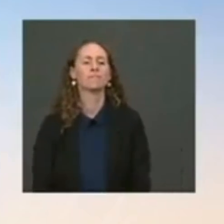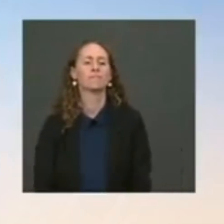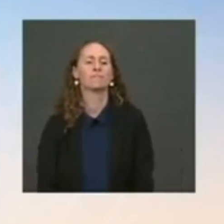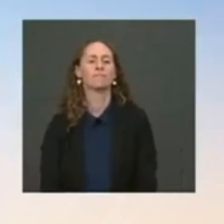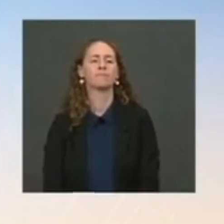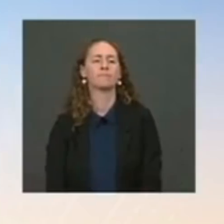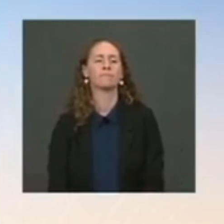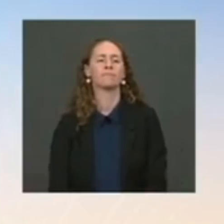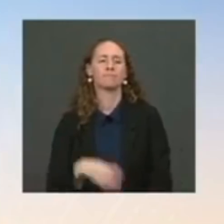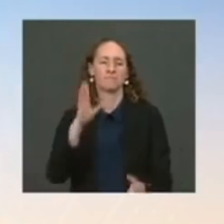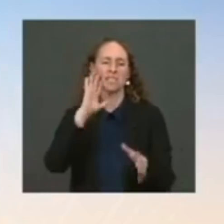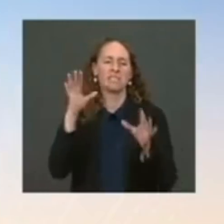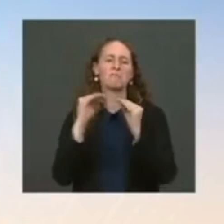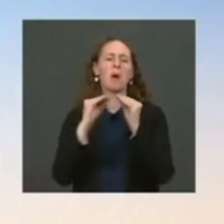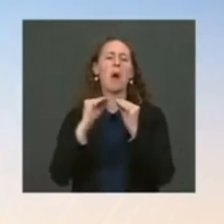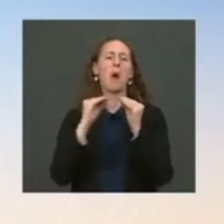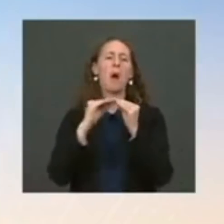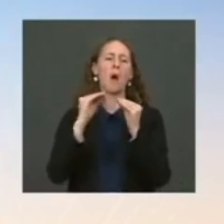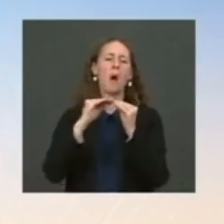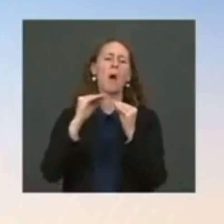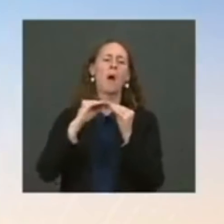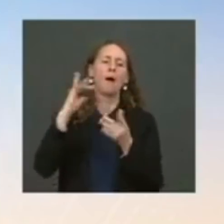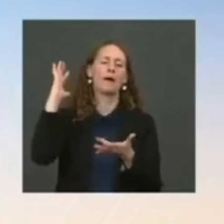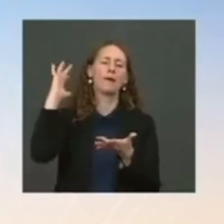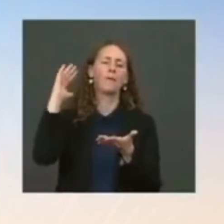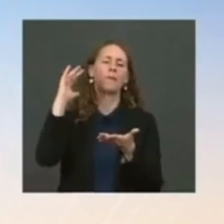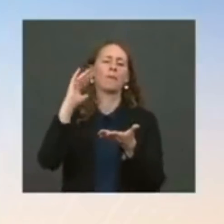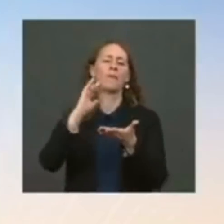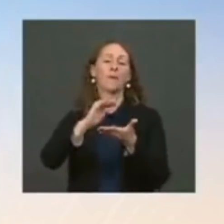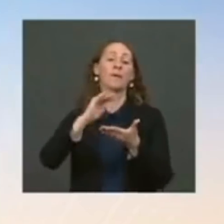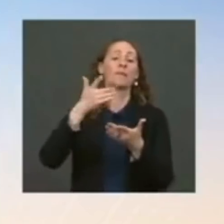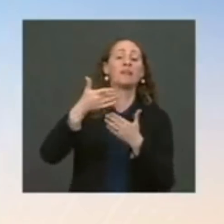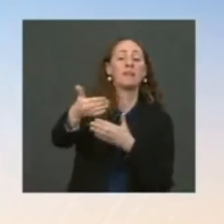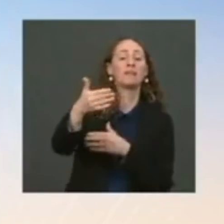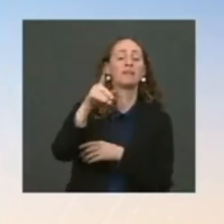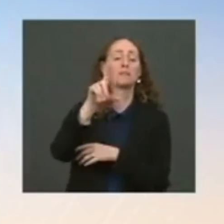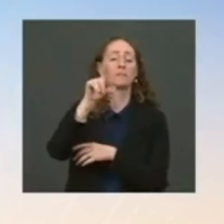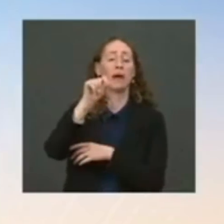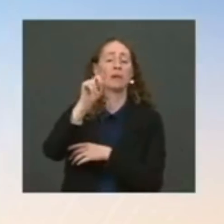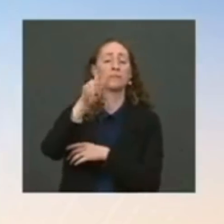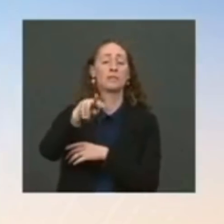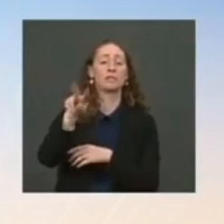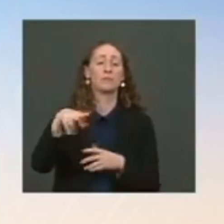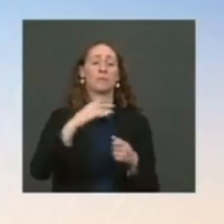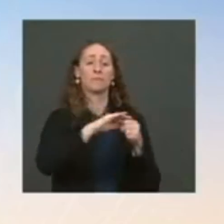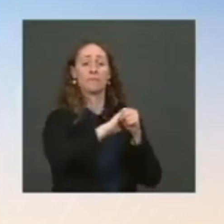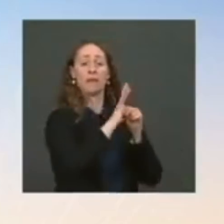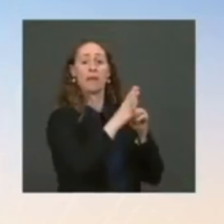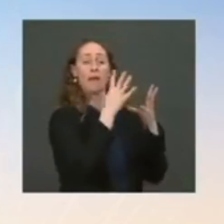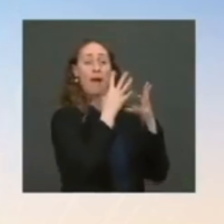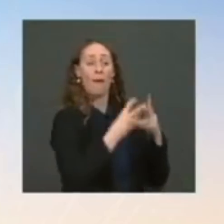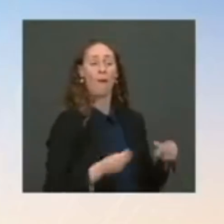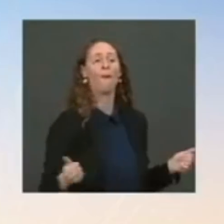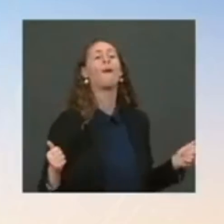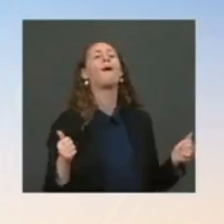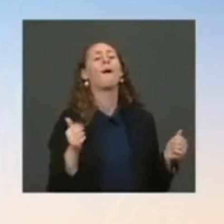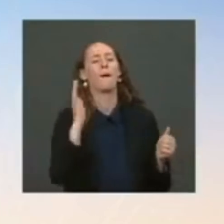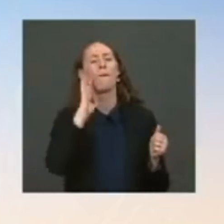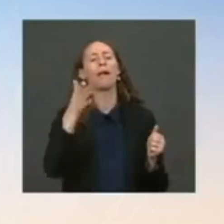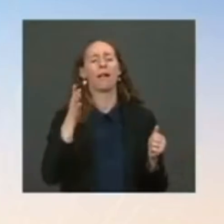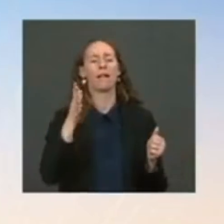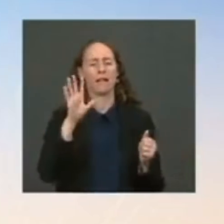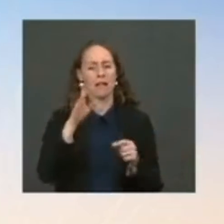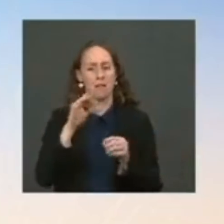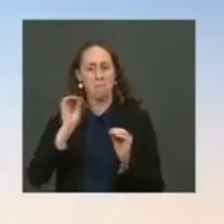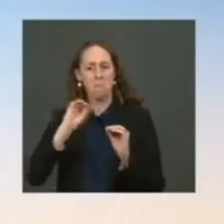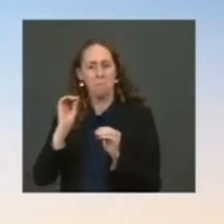to decelerate in 2022 and beyond as we come out of the pandemic. So it's not about patience to us. We certainly understood and